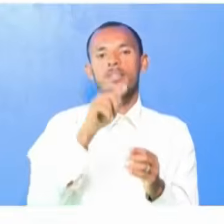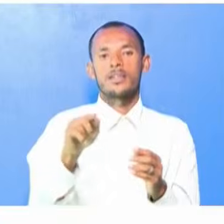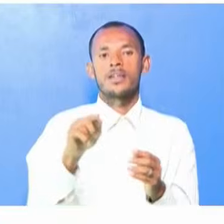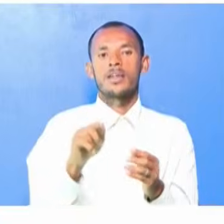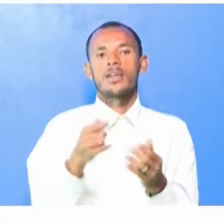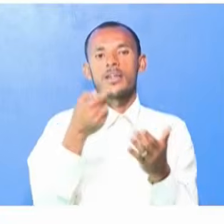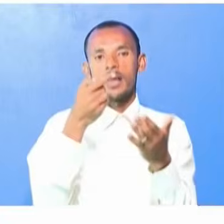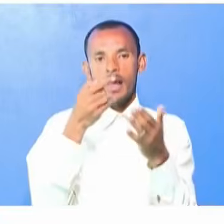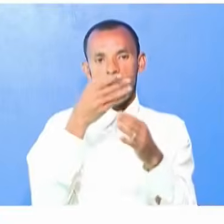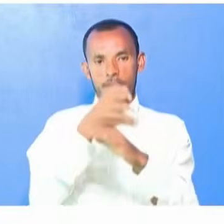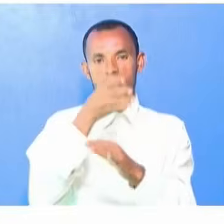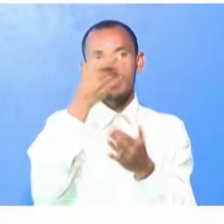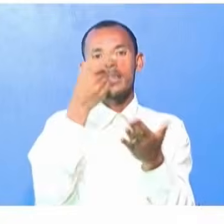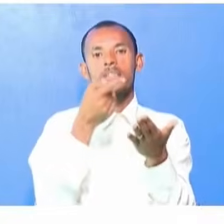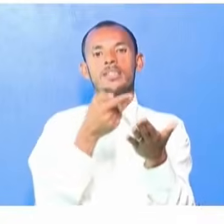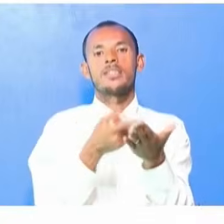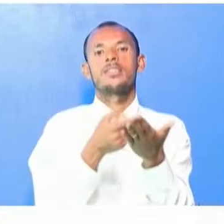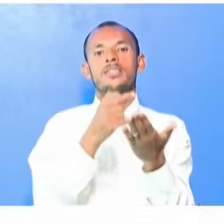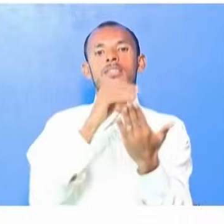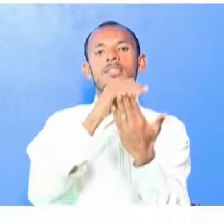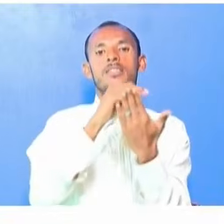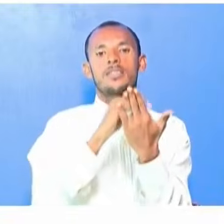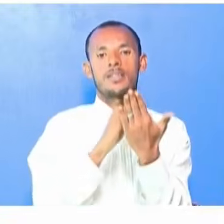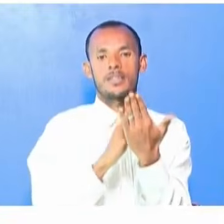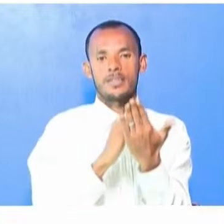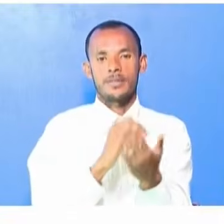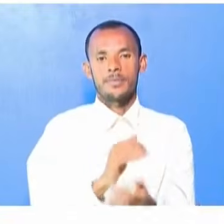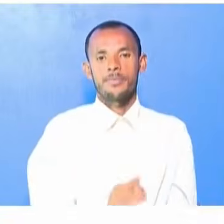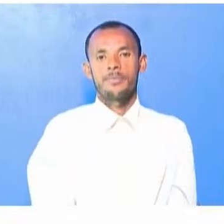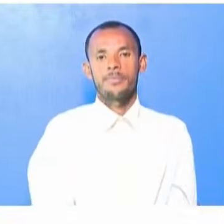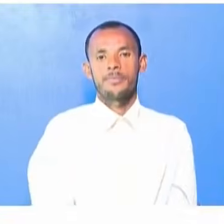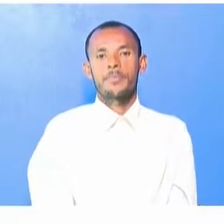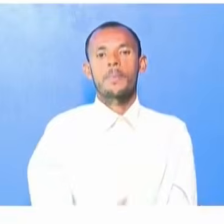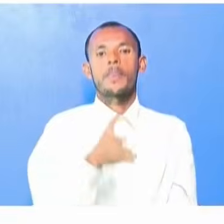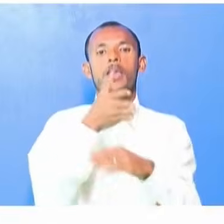after this lesson, after